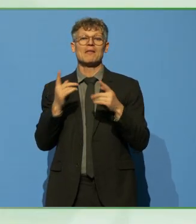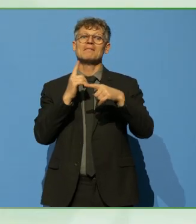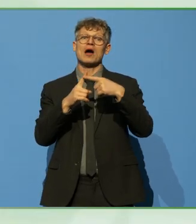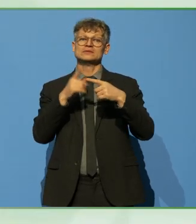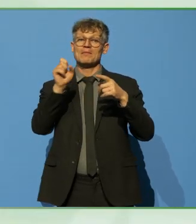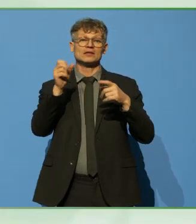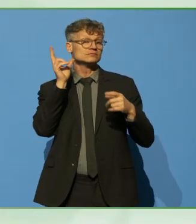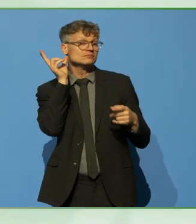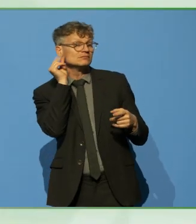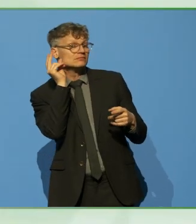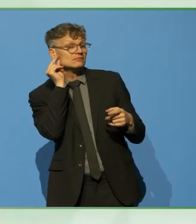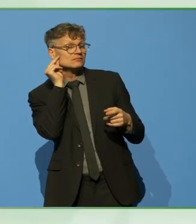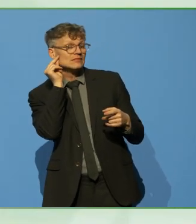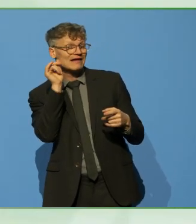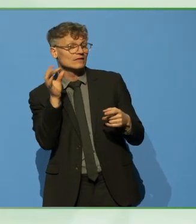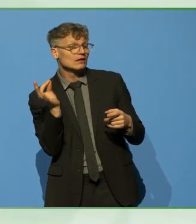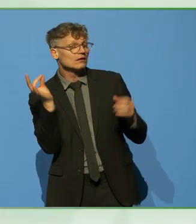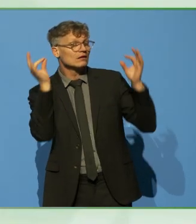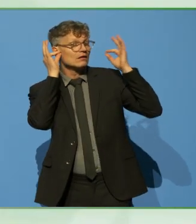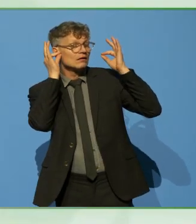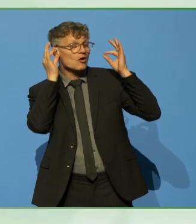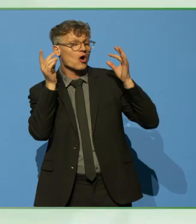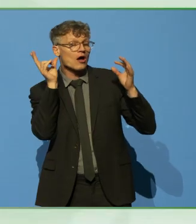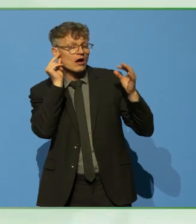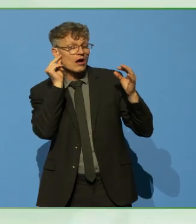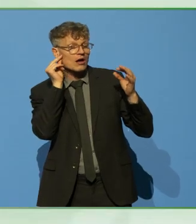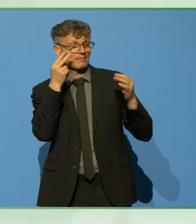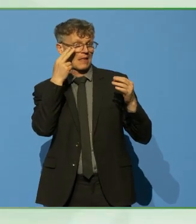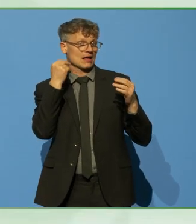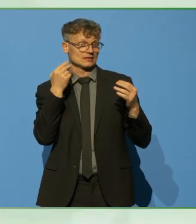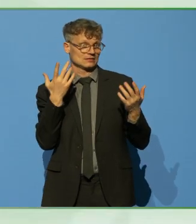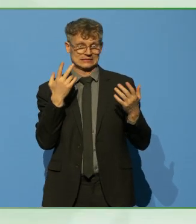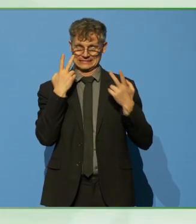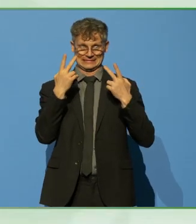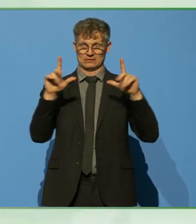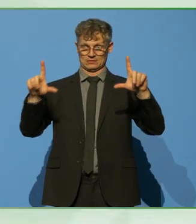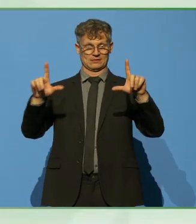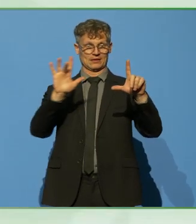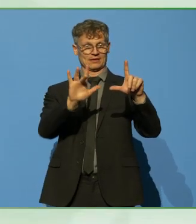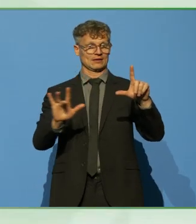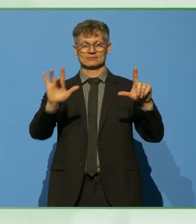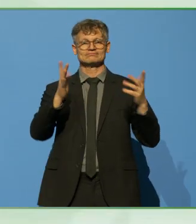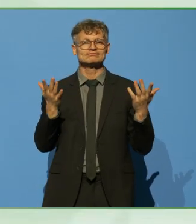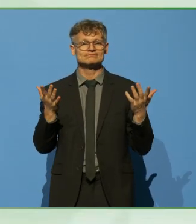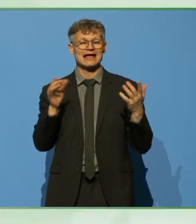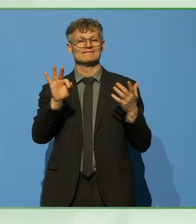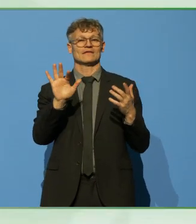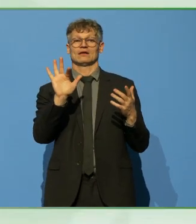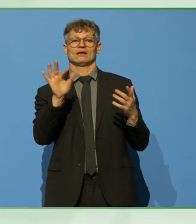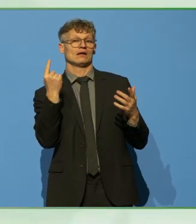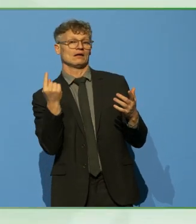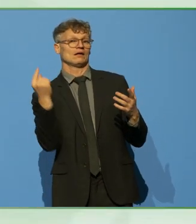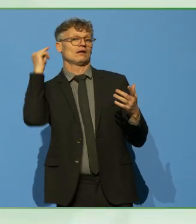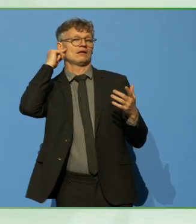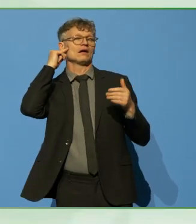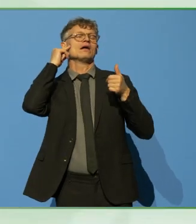we are paying for a blind person, in this case. If the audio gives you reassurance of what you're about to pay, that makes